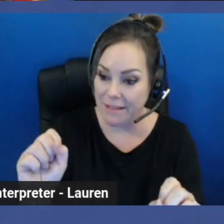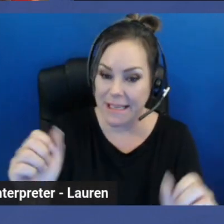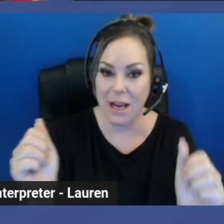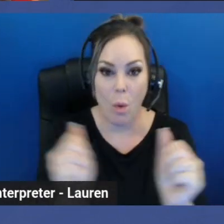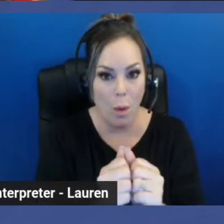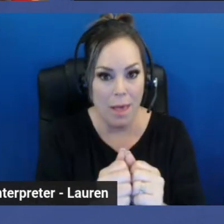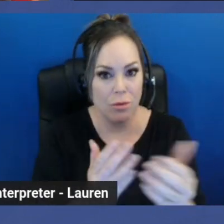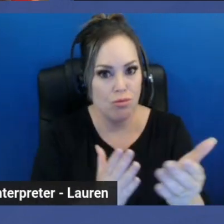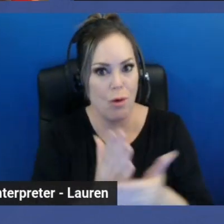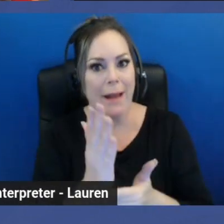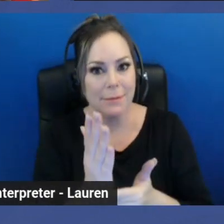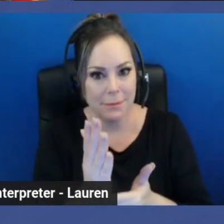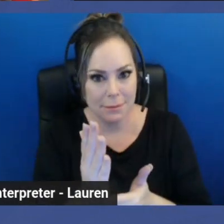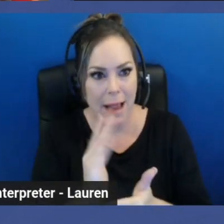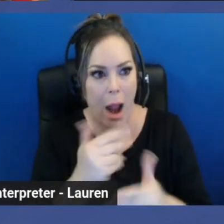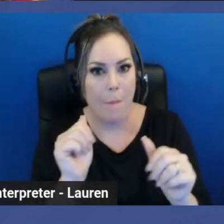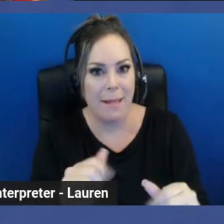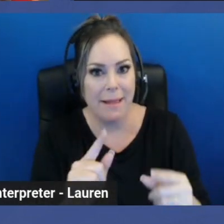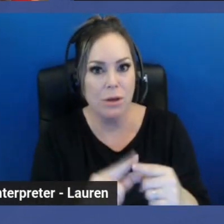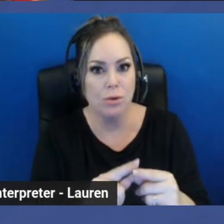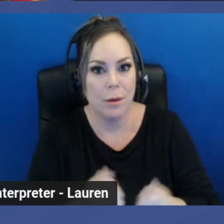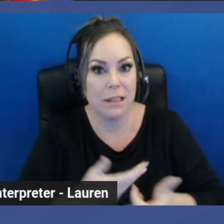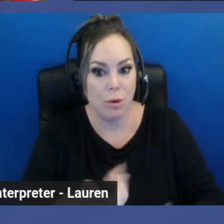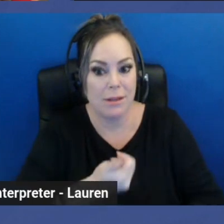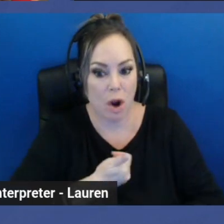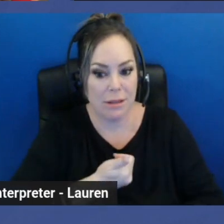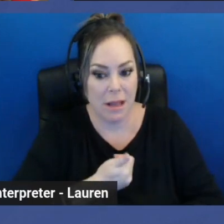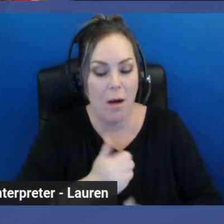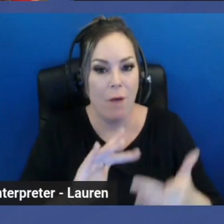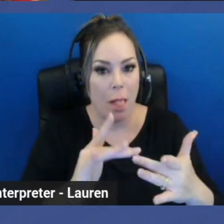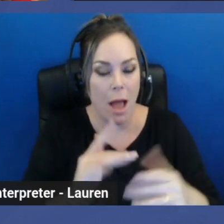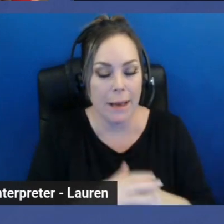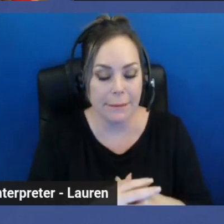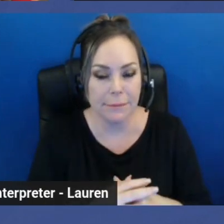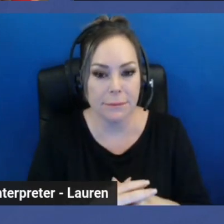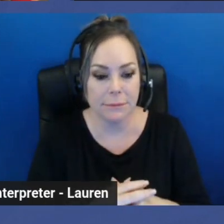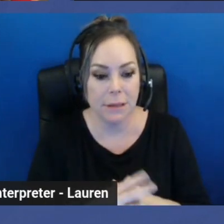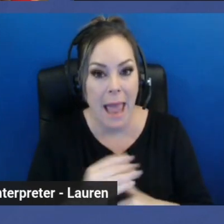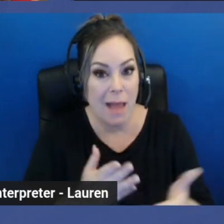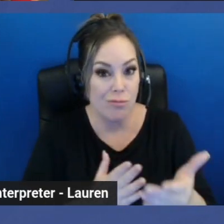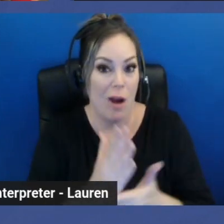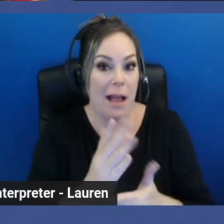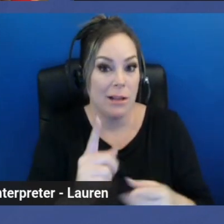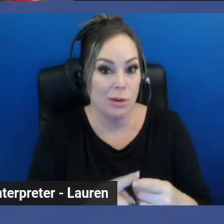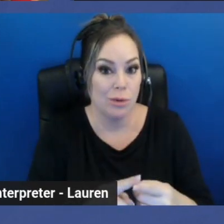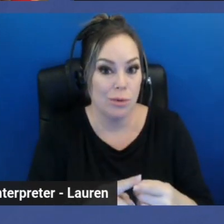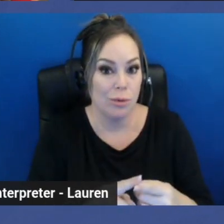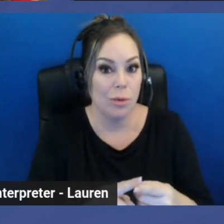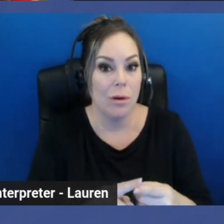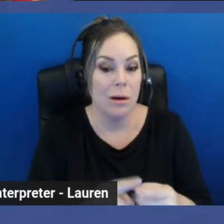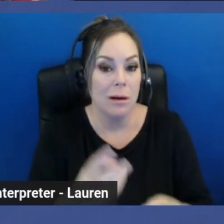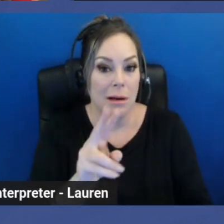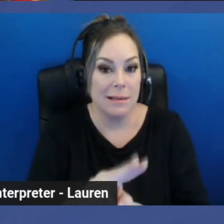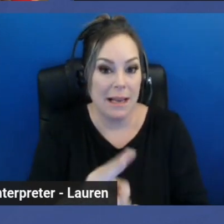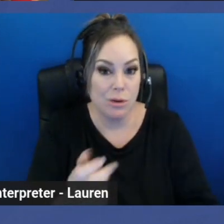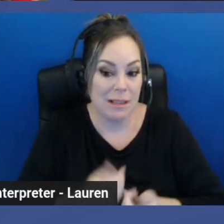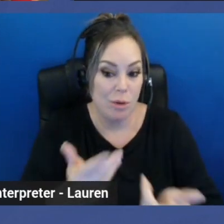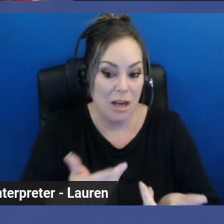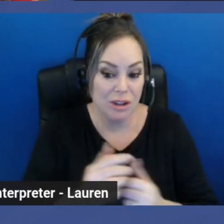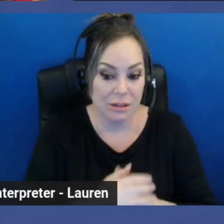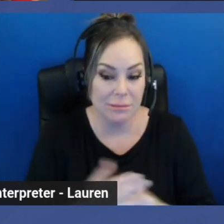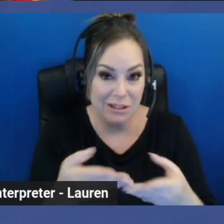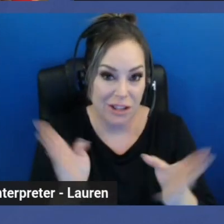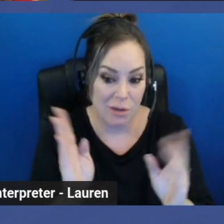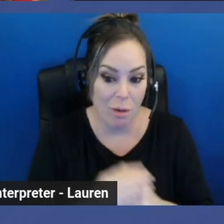with our rights, our ability to express ourselves online and our rights to sexual expression?